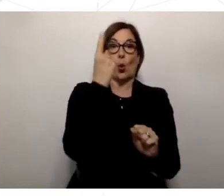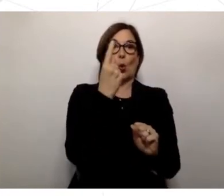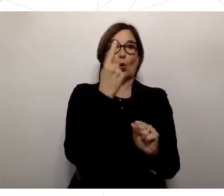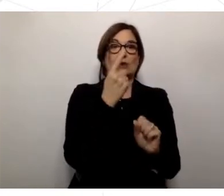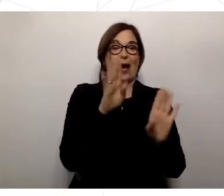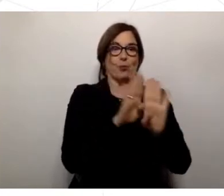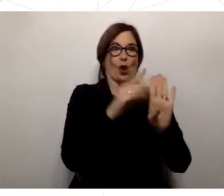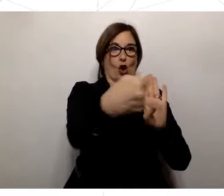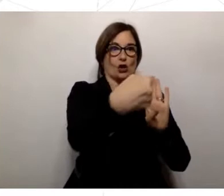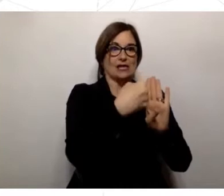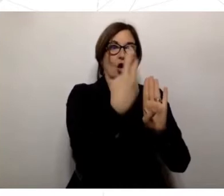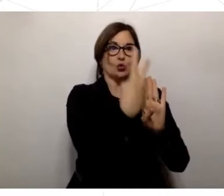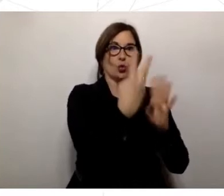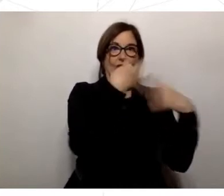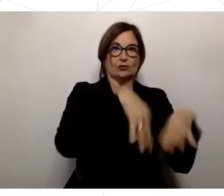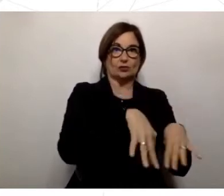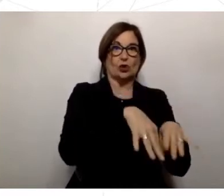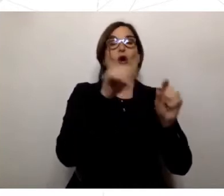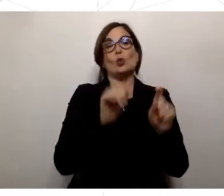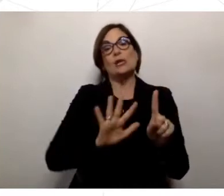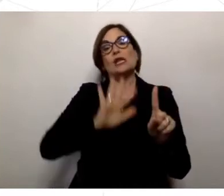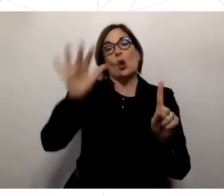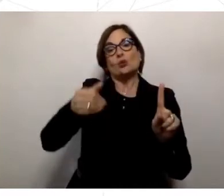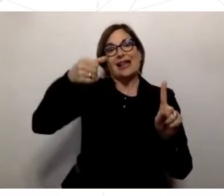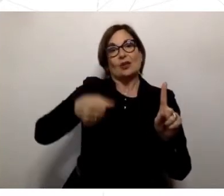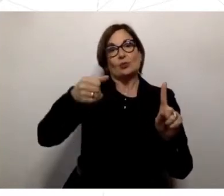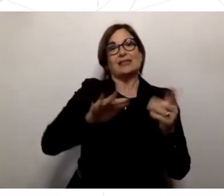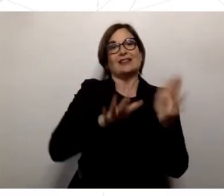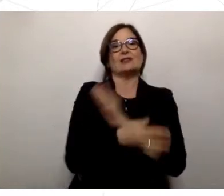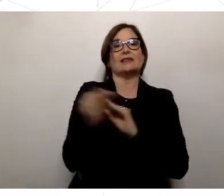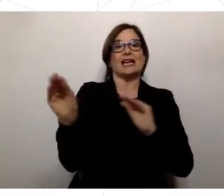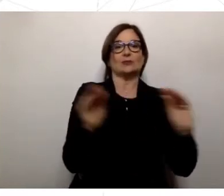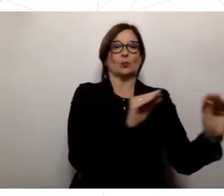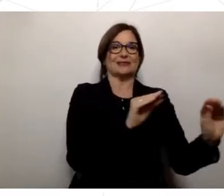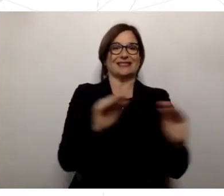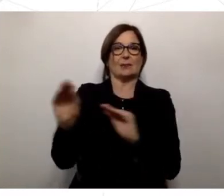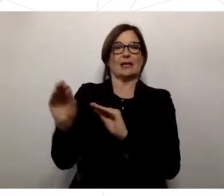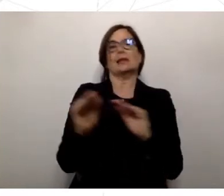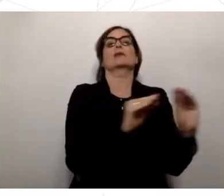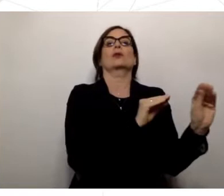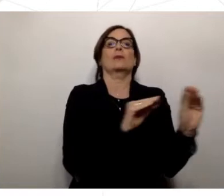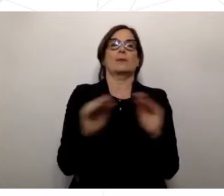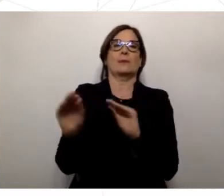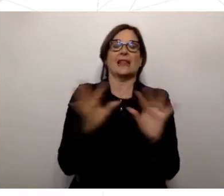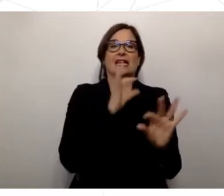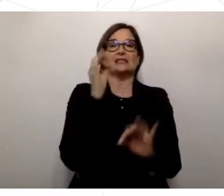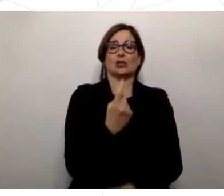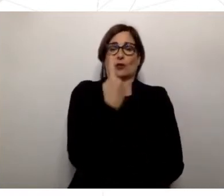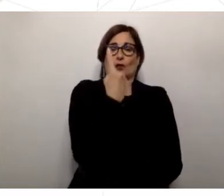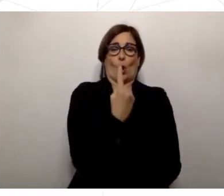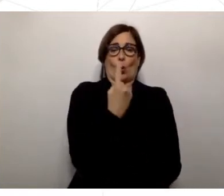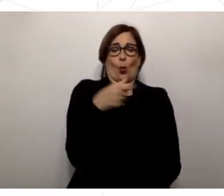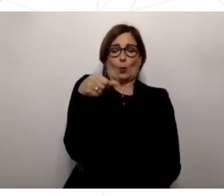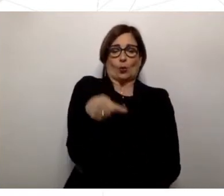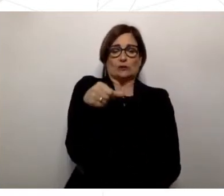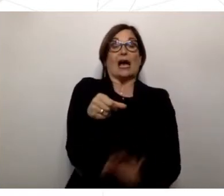to the same port, and then I can designate another button to be the shift button. And that will allow me to have a single button serve